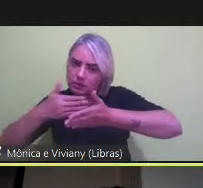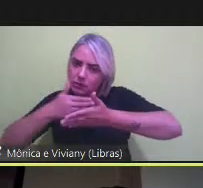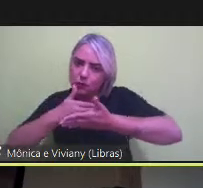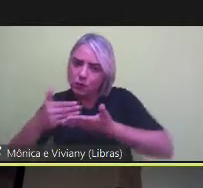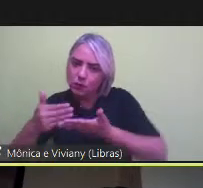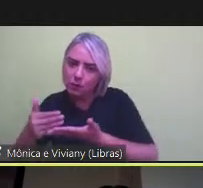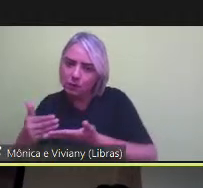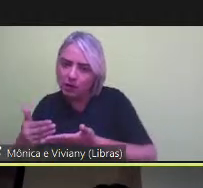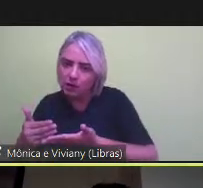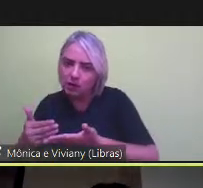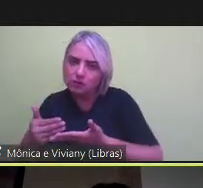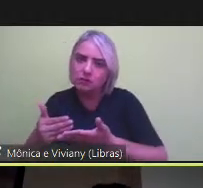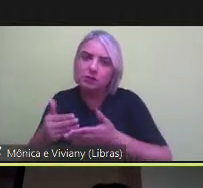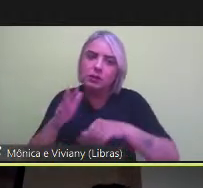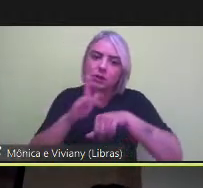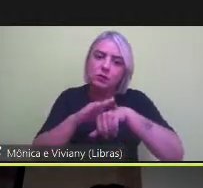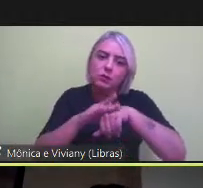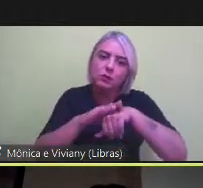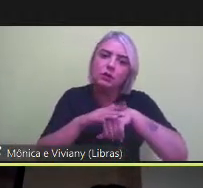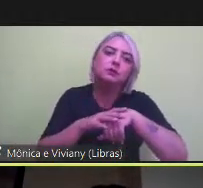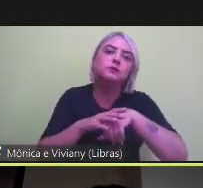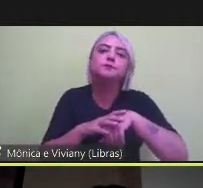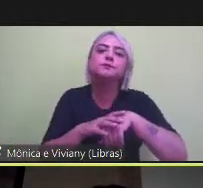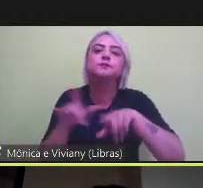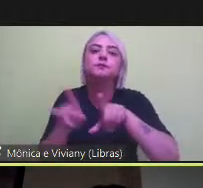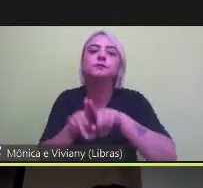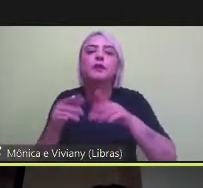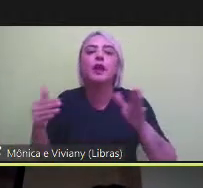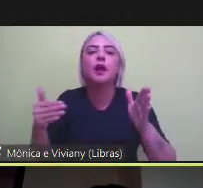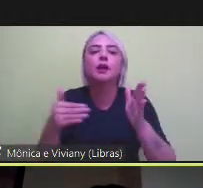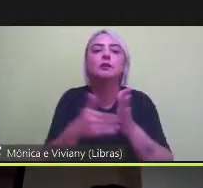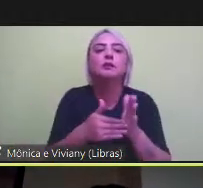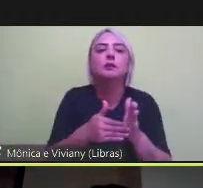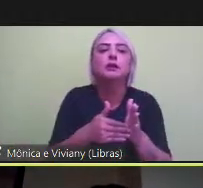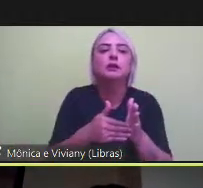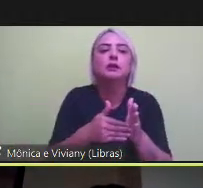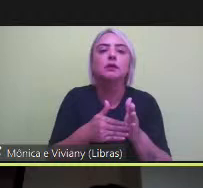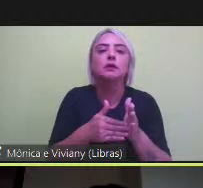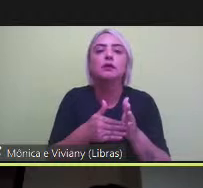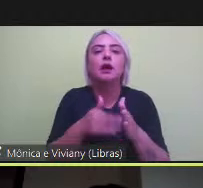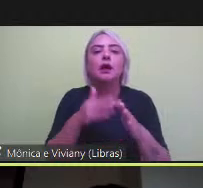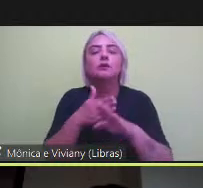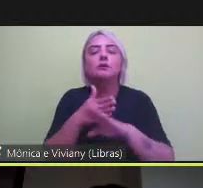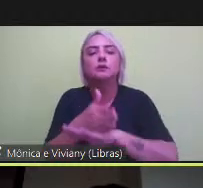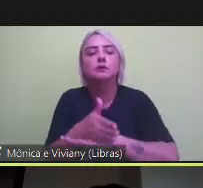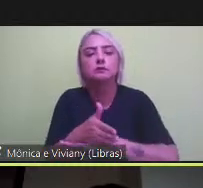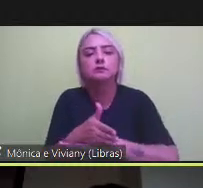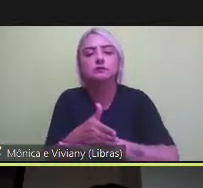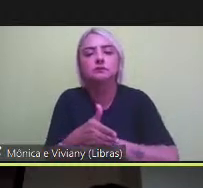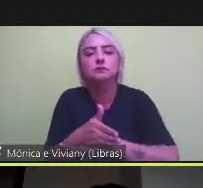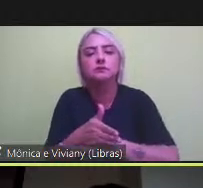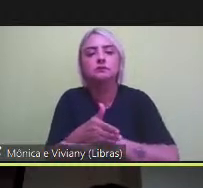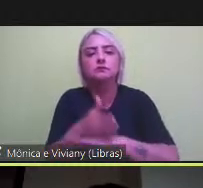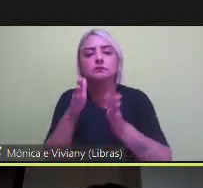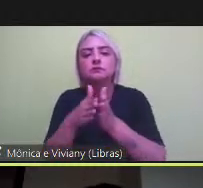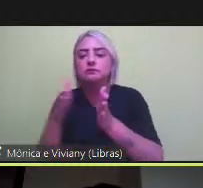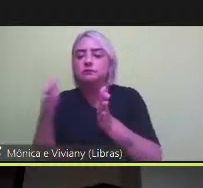more initial of the disease, and here to have the intervention